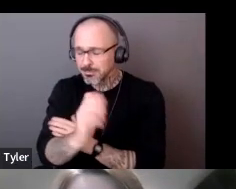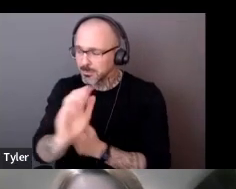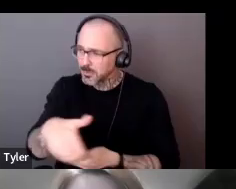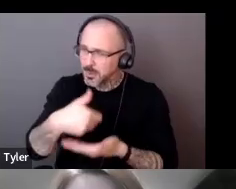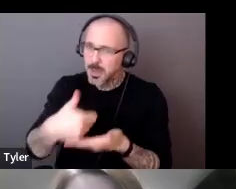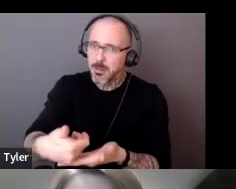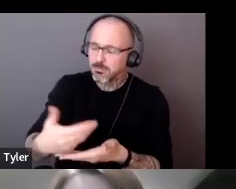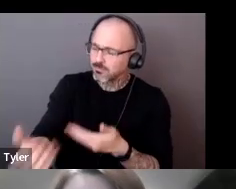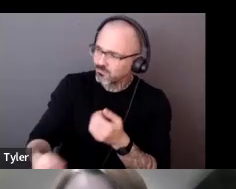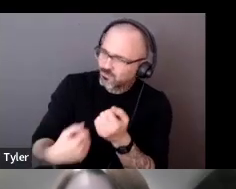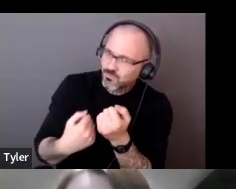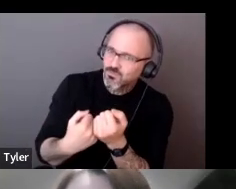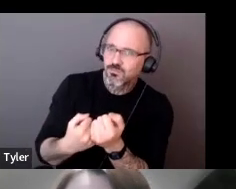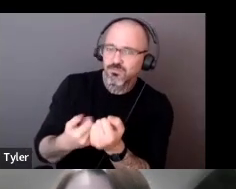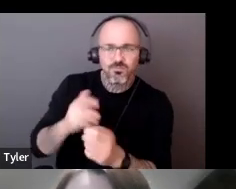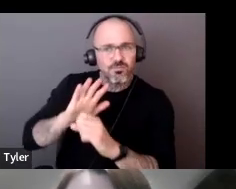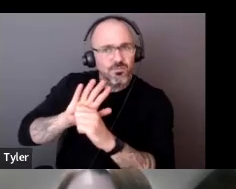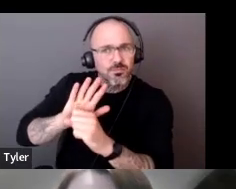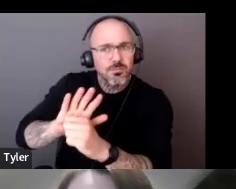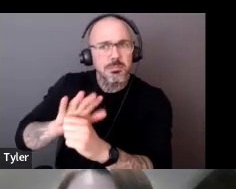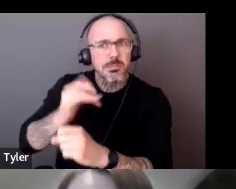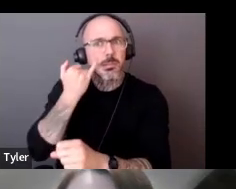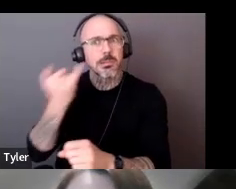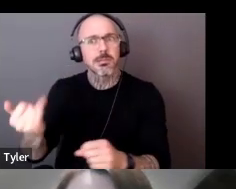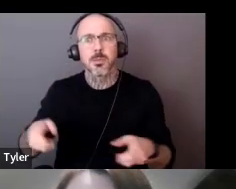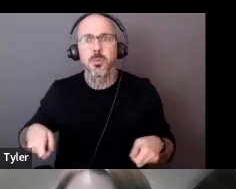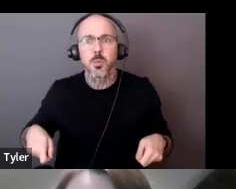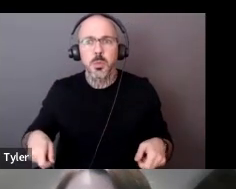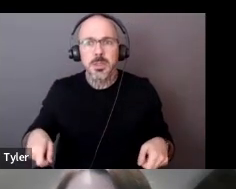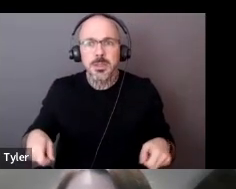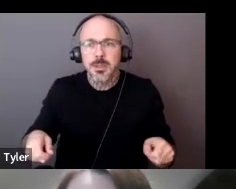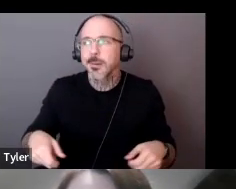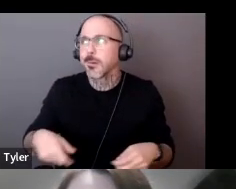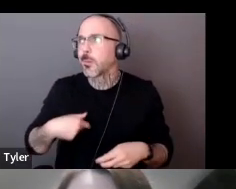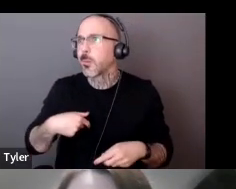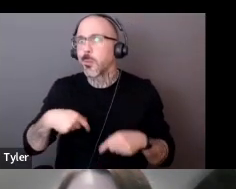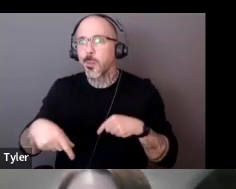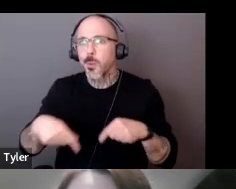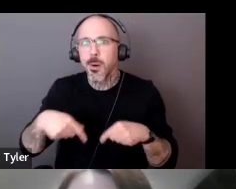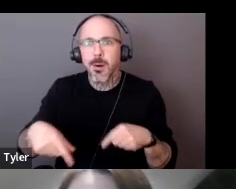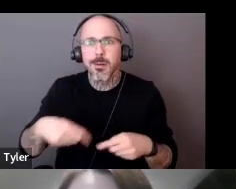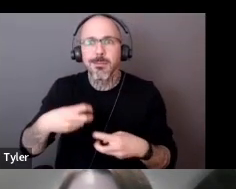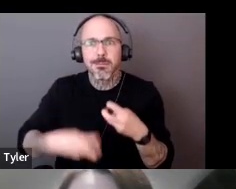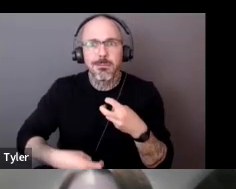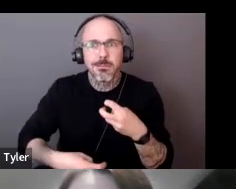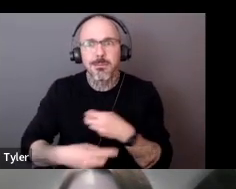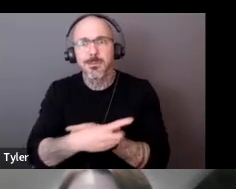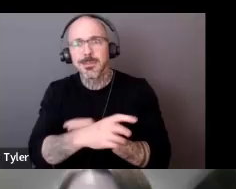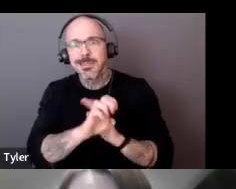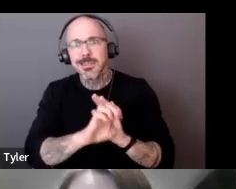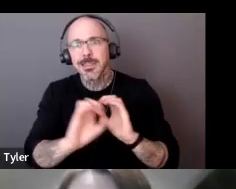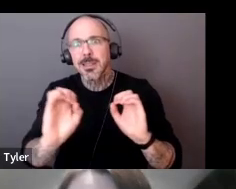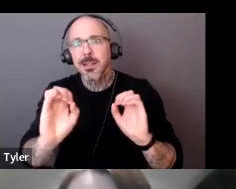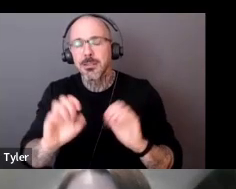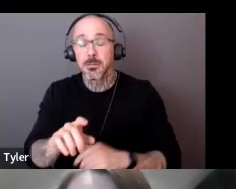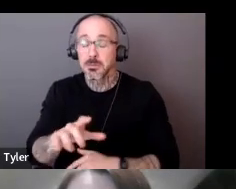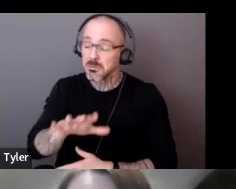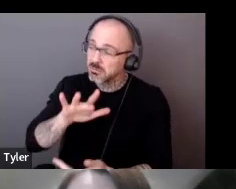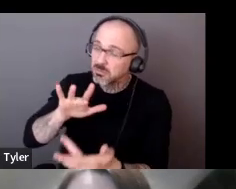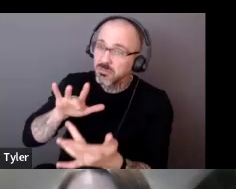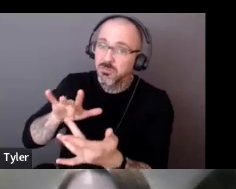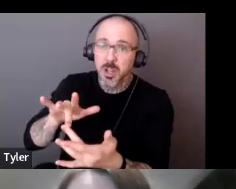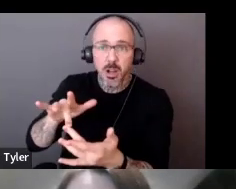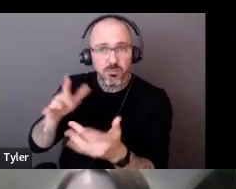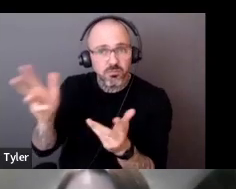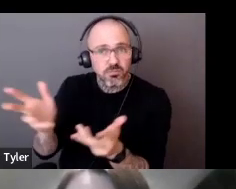walking or needs a wheelchair so people can be included. it just takes a little bit